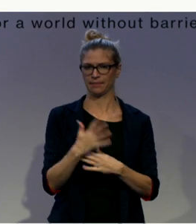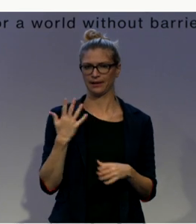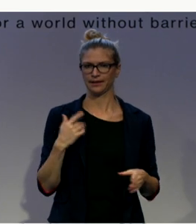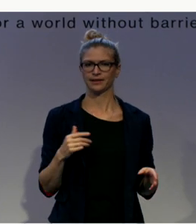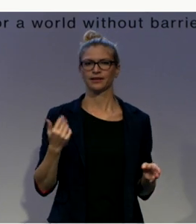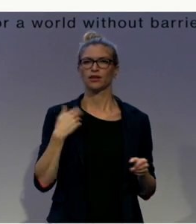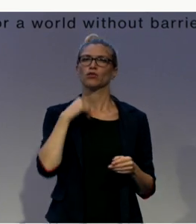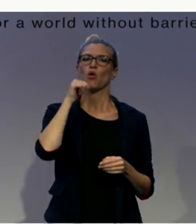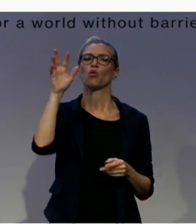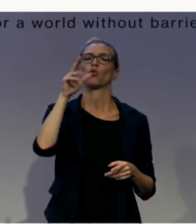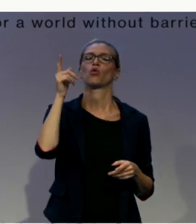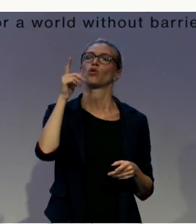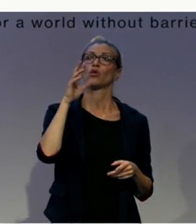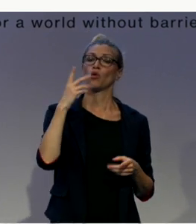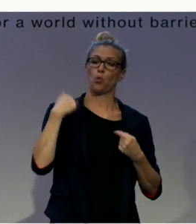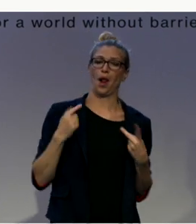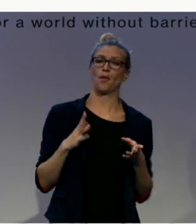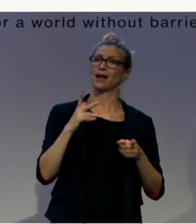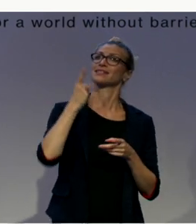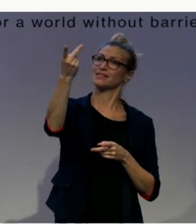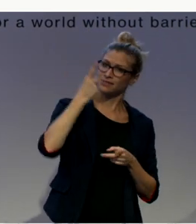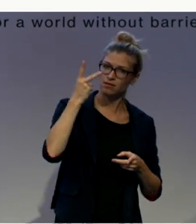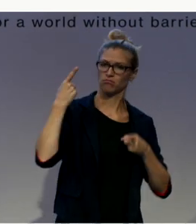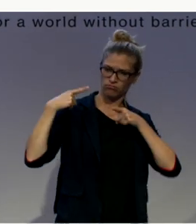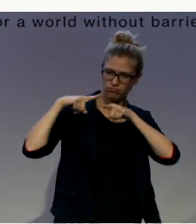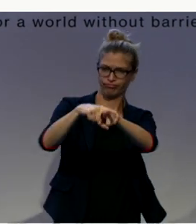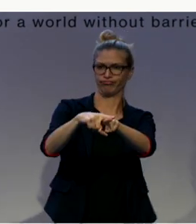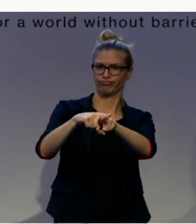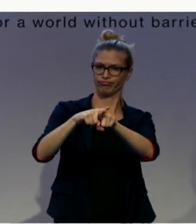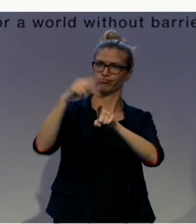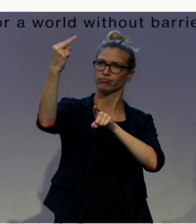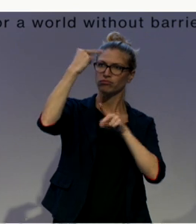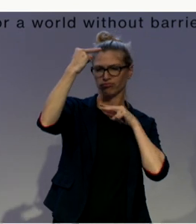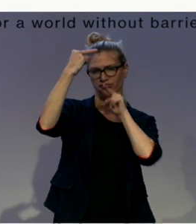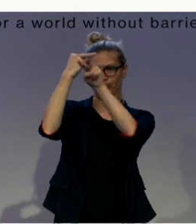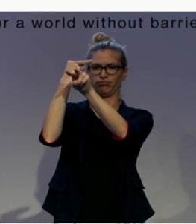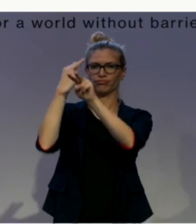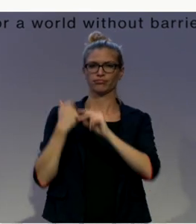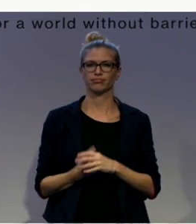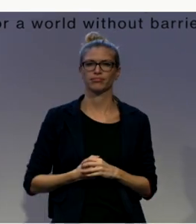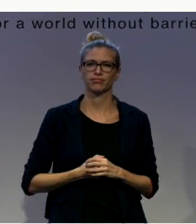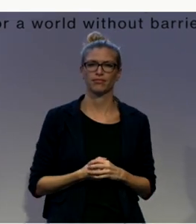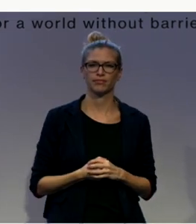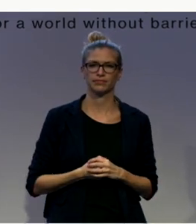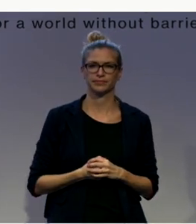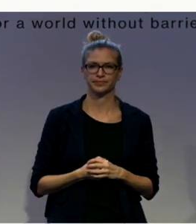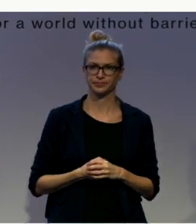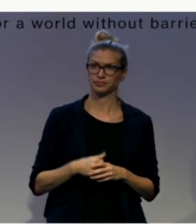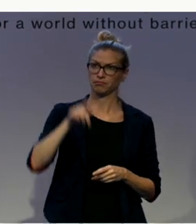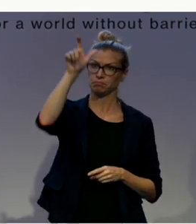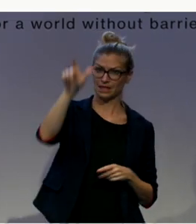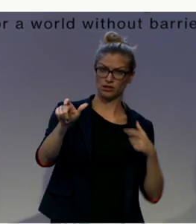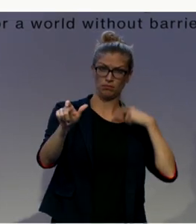It's both ways. So we just need people to see us as we are. We are not a